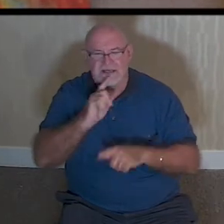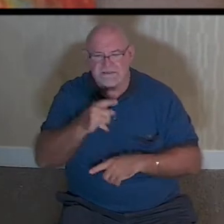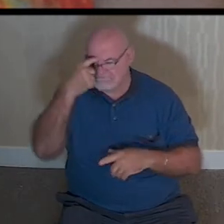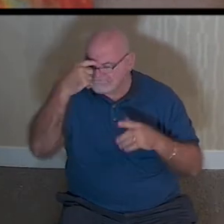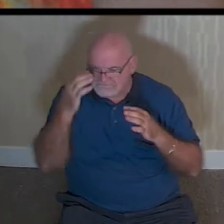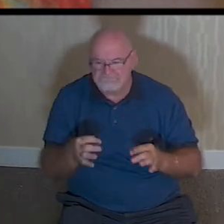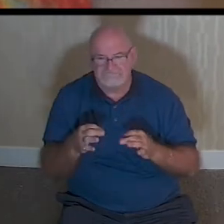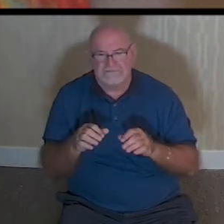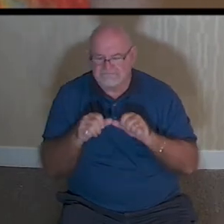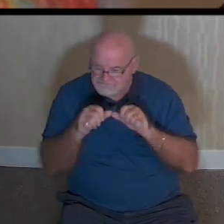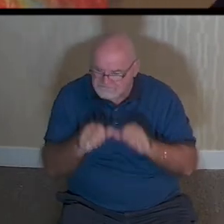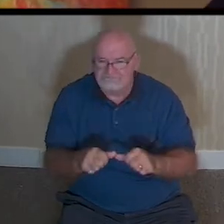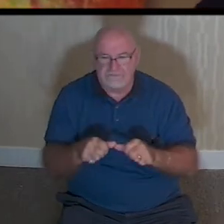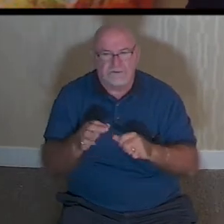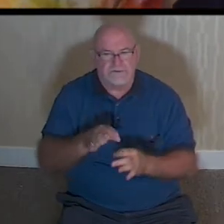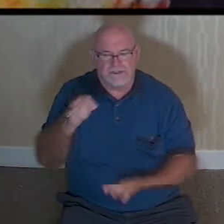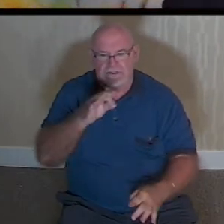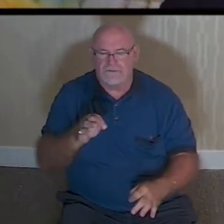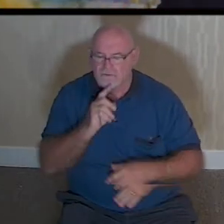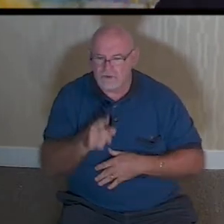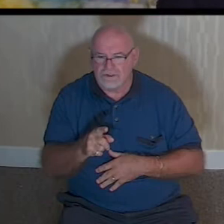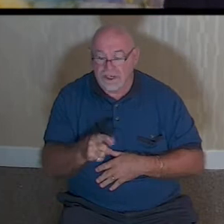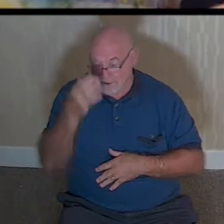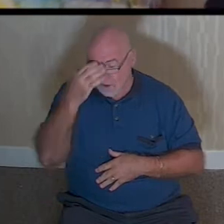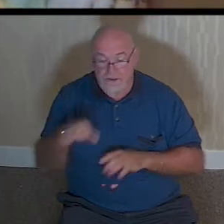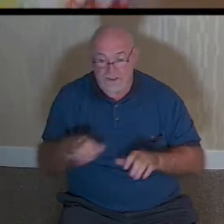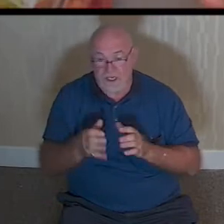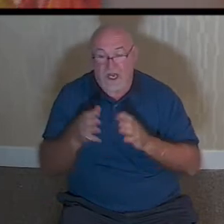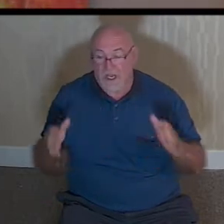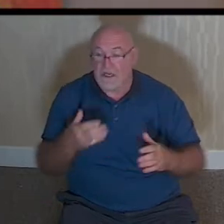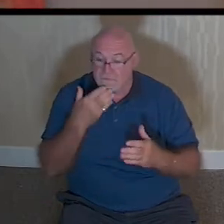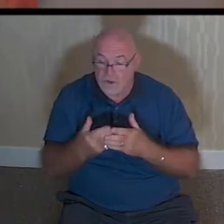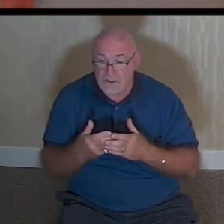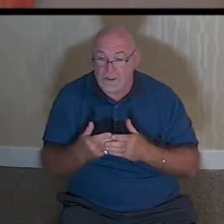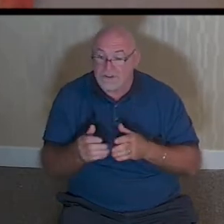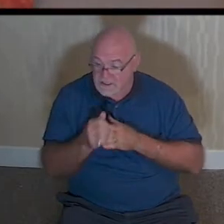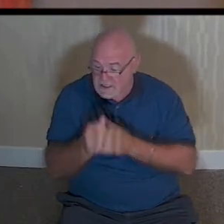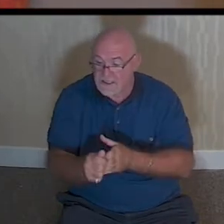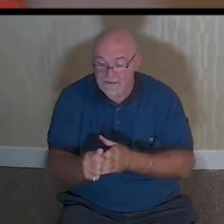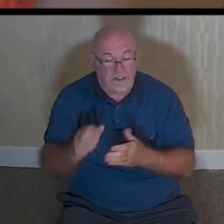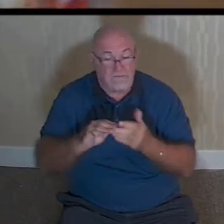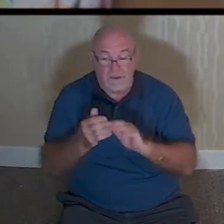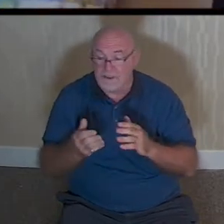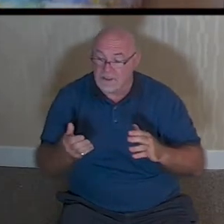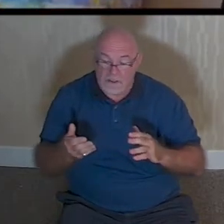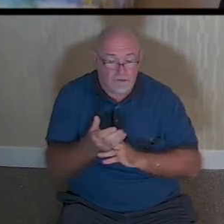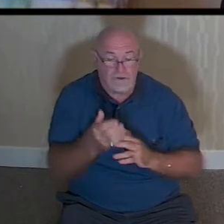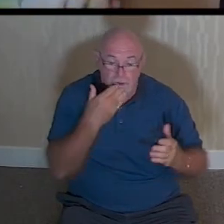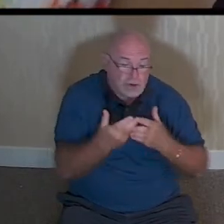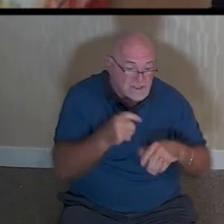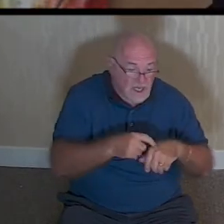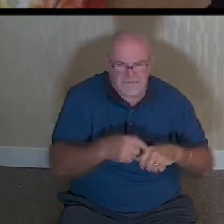truths. And I know she did a lot of great good. Now, she led our community through some good times and some really bad